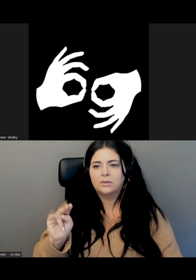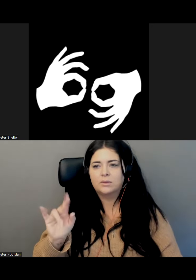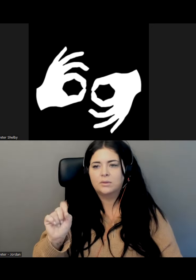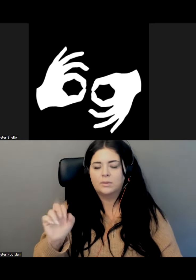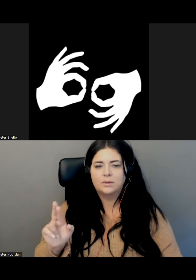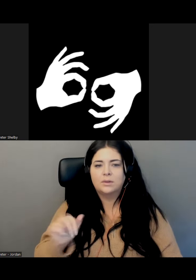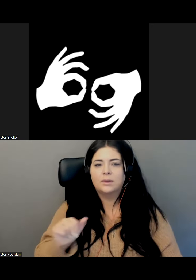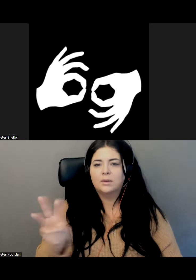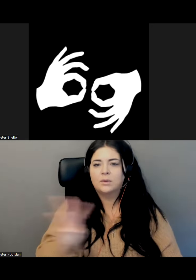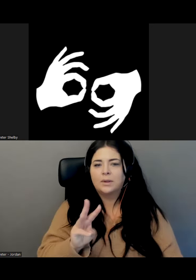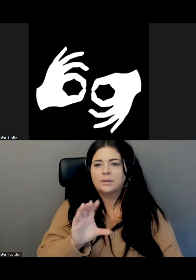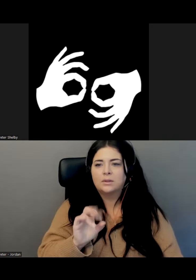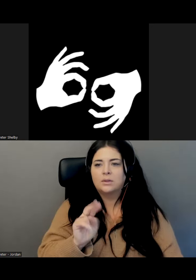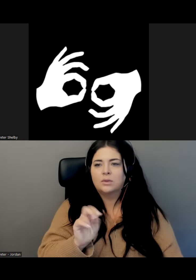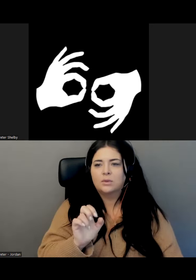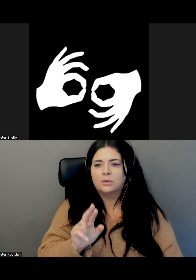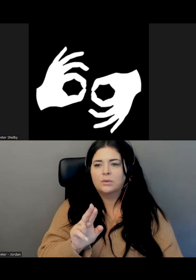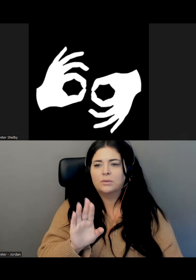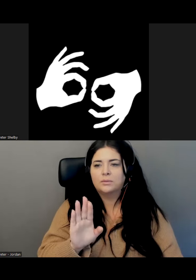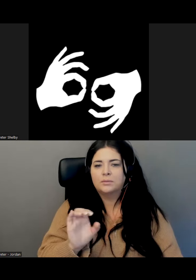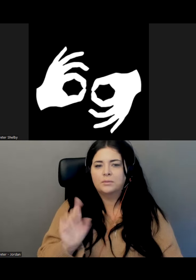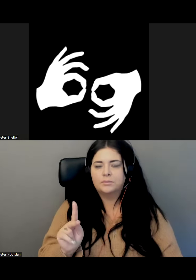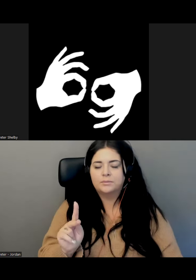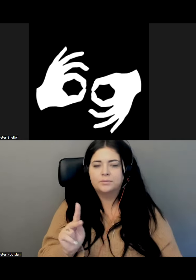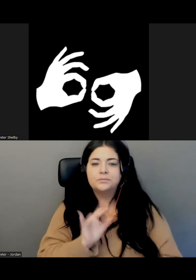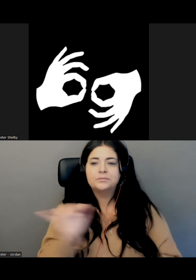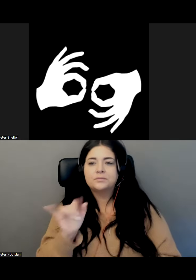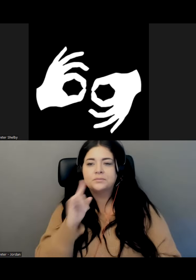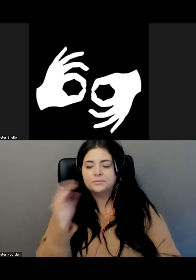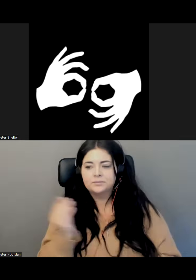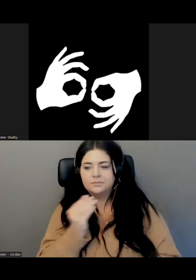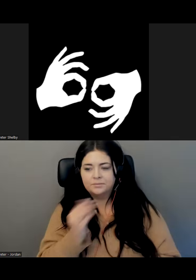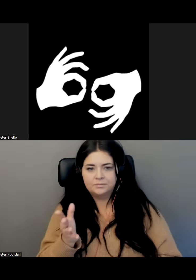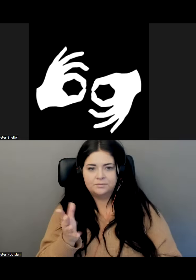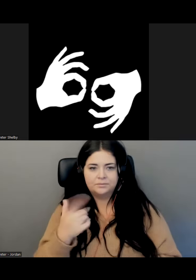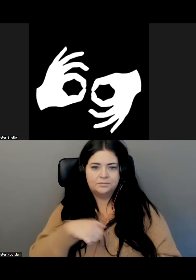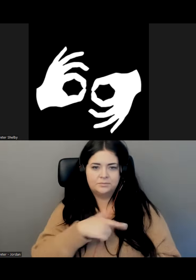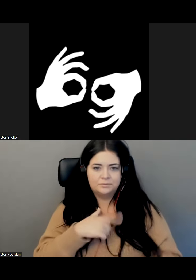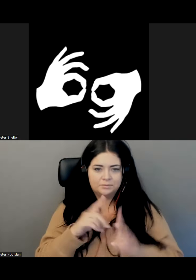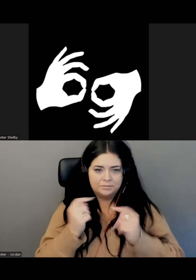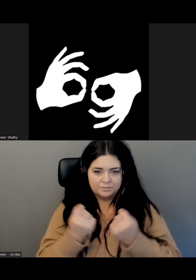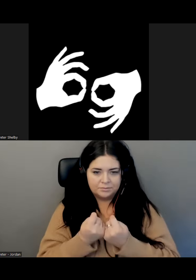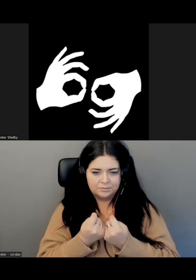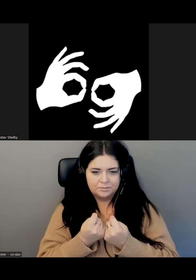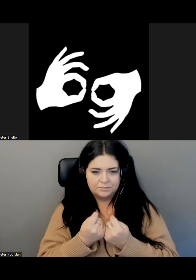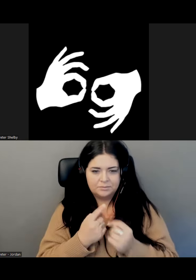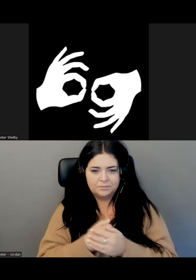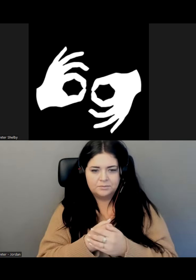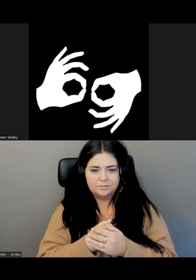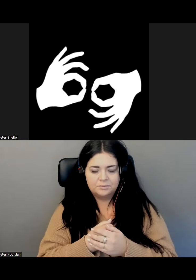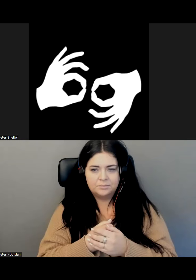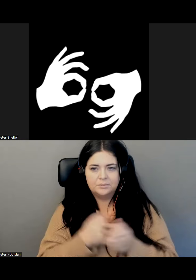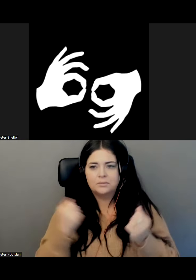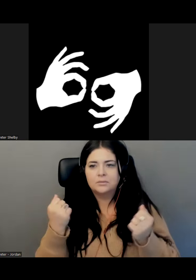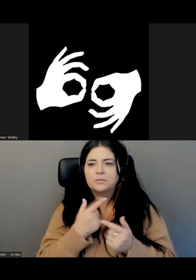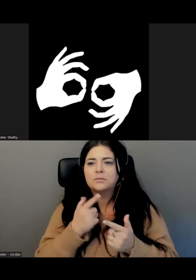Brook. And one thing I like to share about our team and our clinic is that we are all really